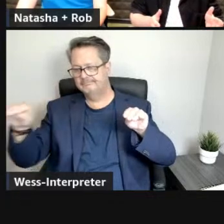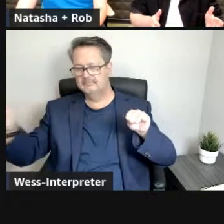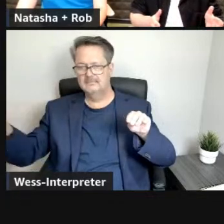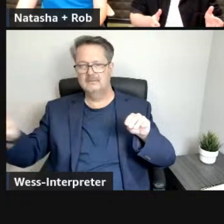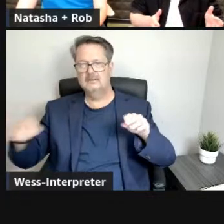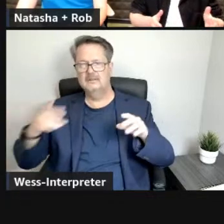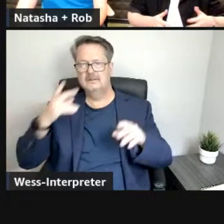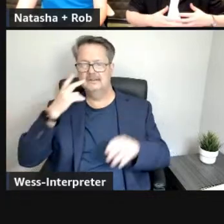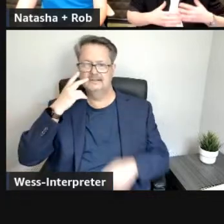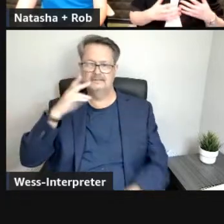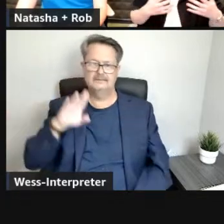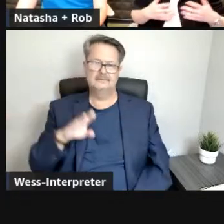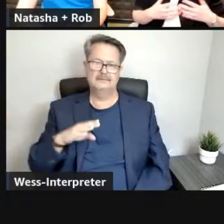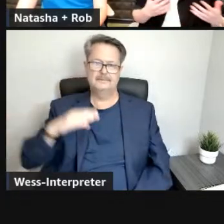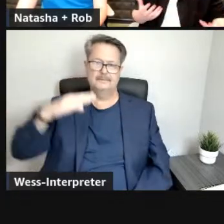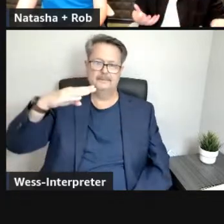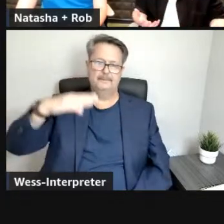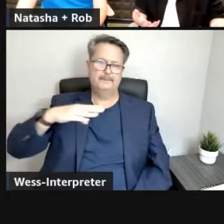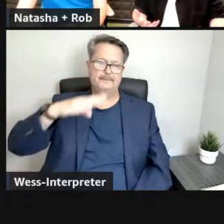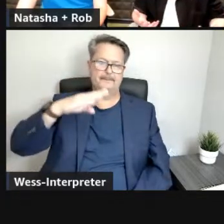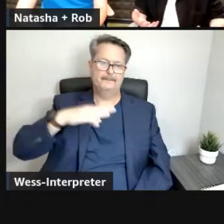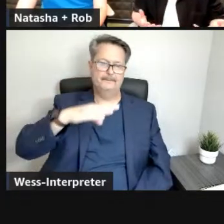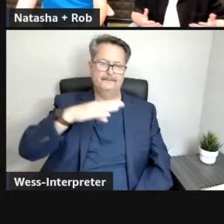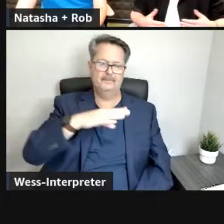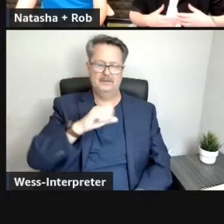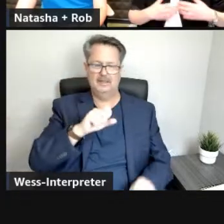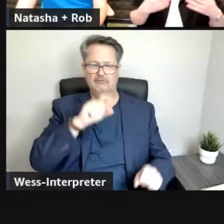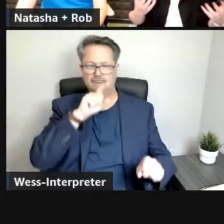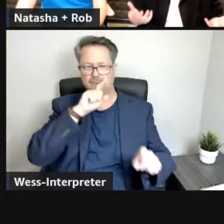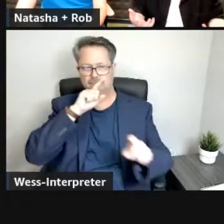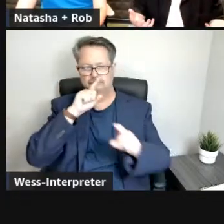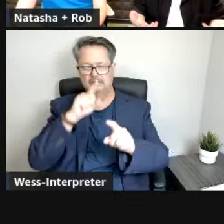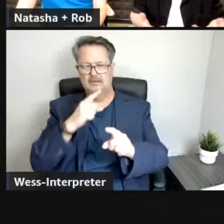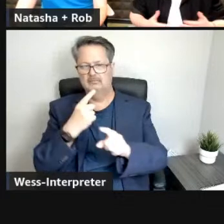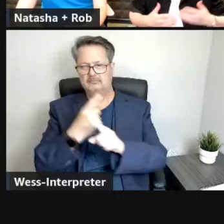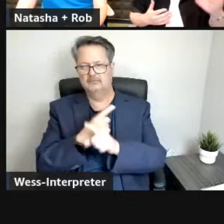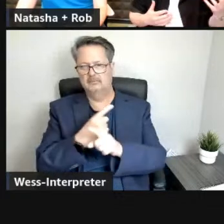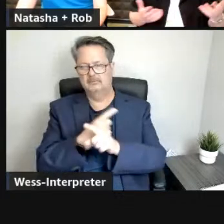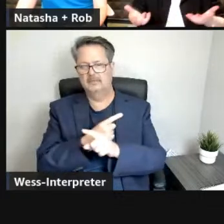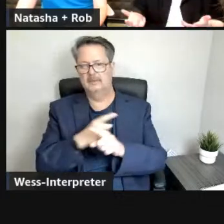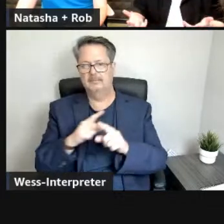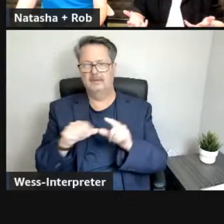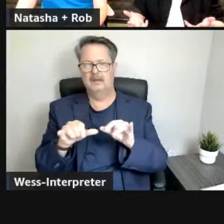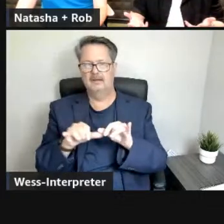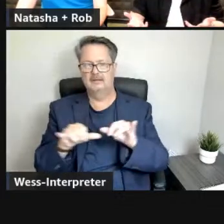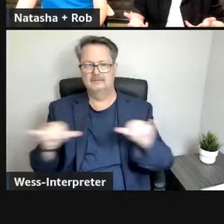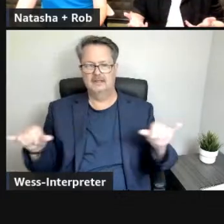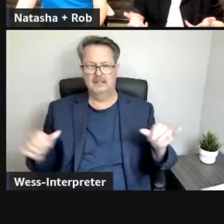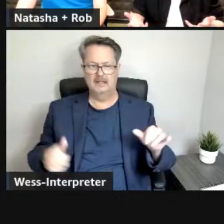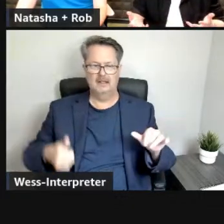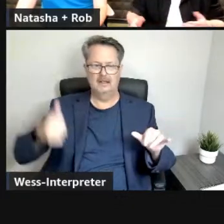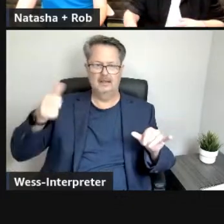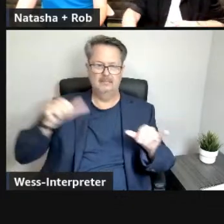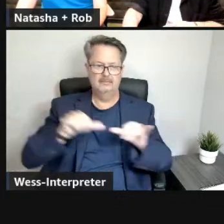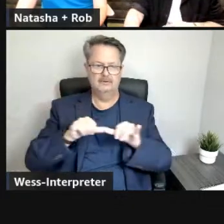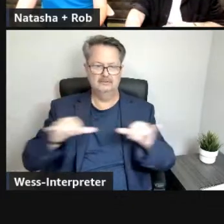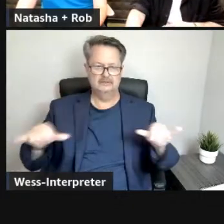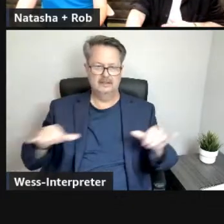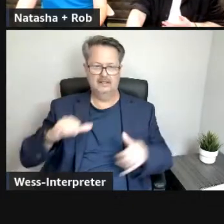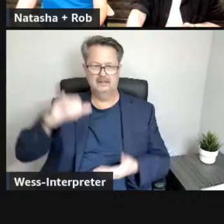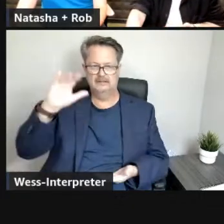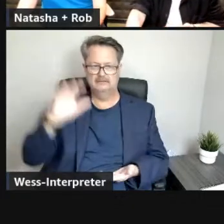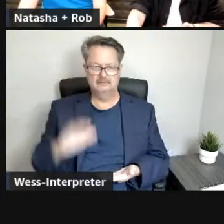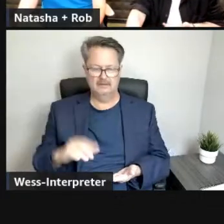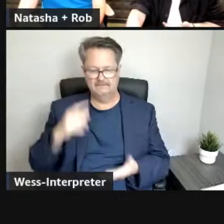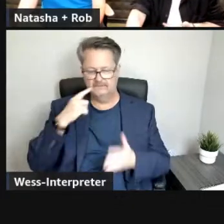in our workload, and we can react appropriately by scaling up or scaling down, for example.